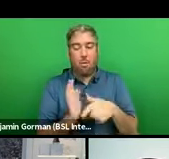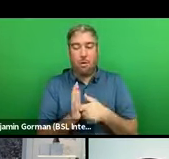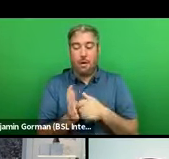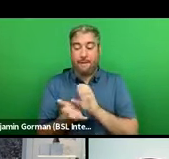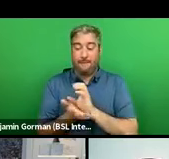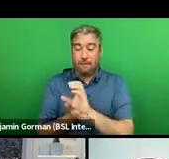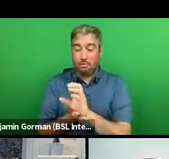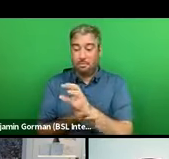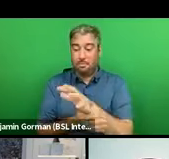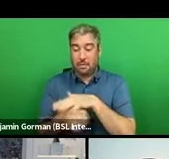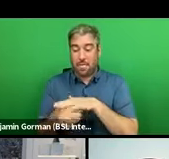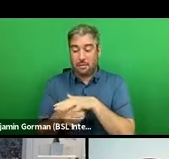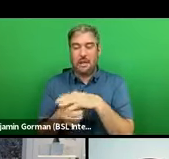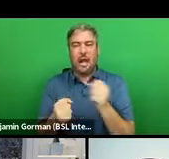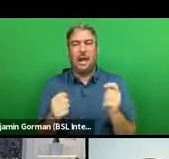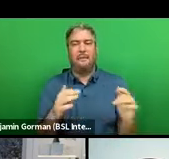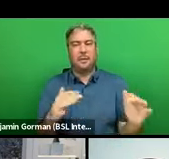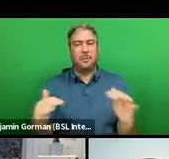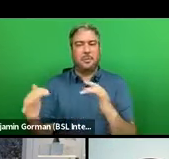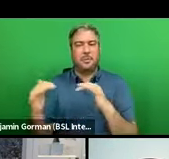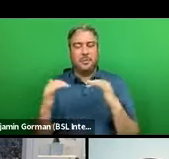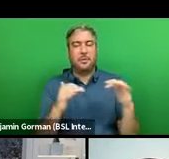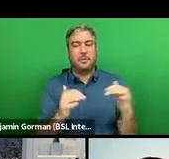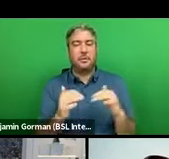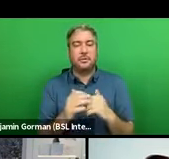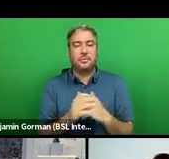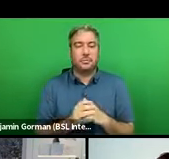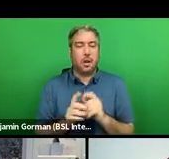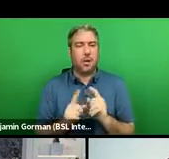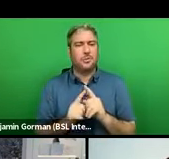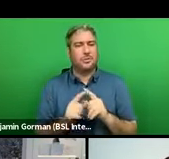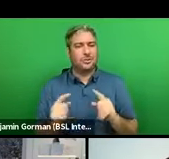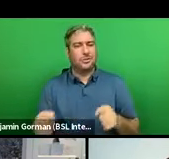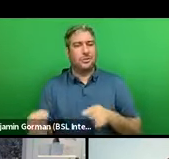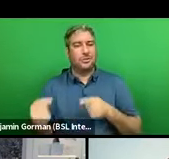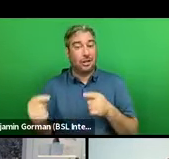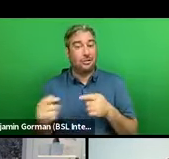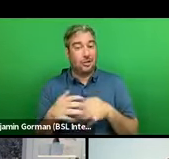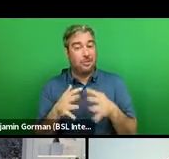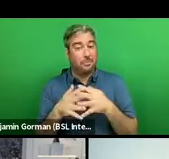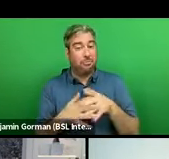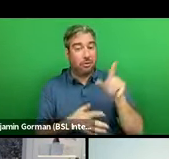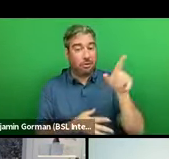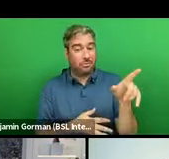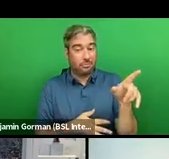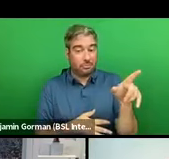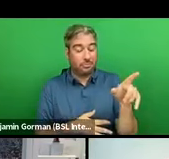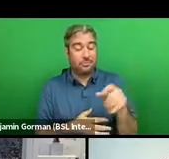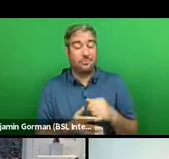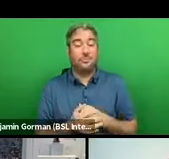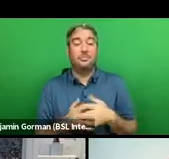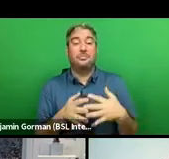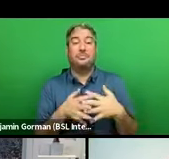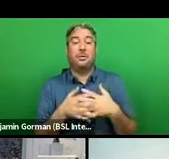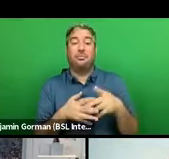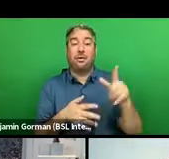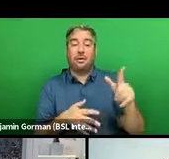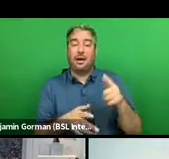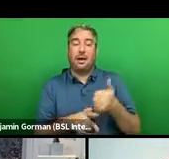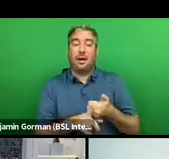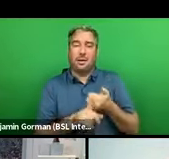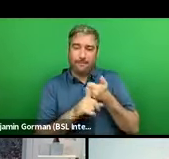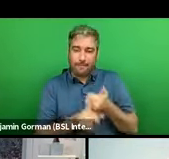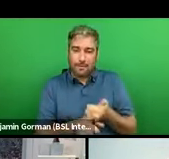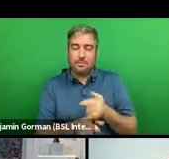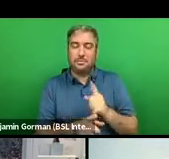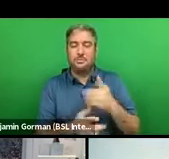It's a challenge in the United States as well. In the US case, the emphasis has been traditionally, at least, much more to emphasize people, with